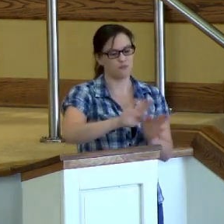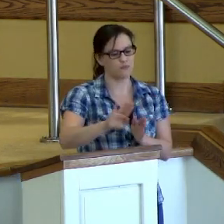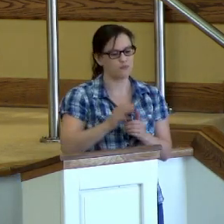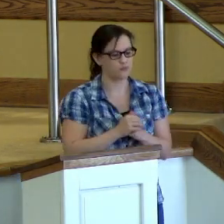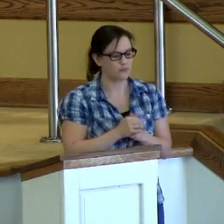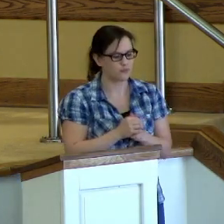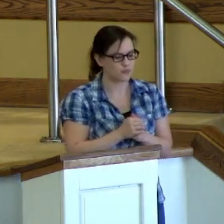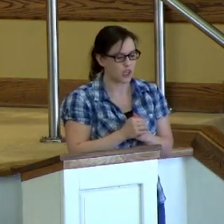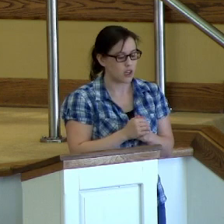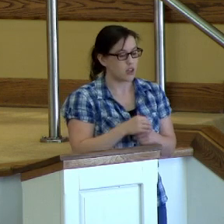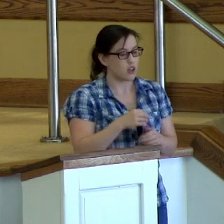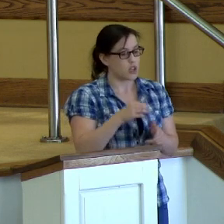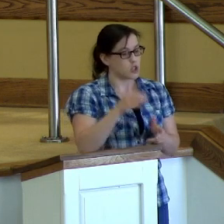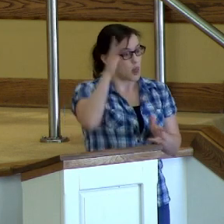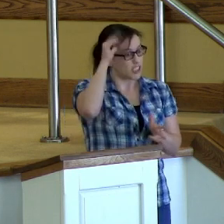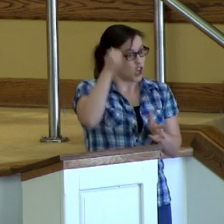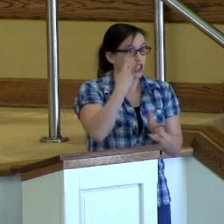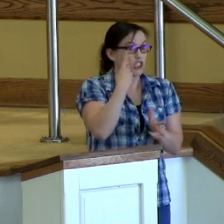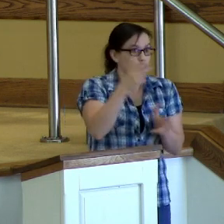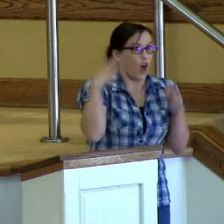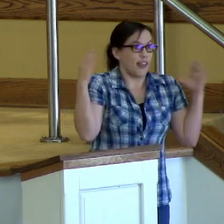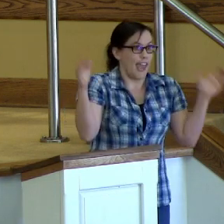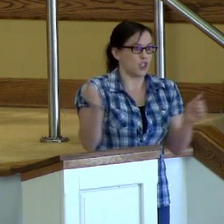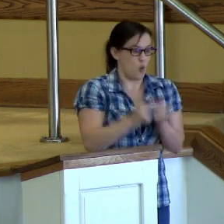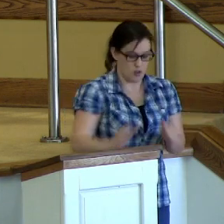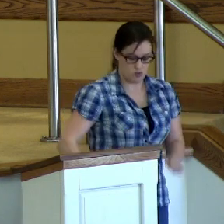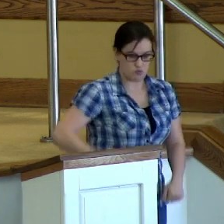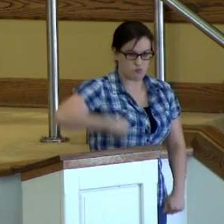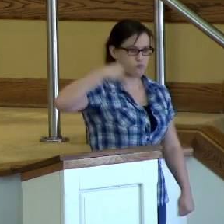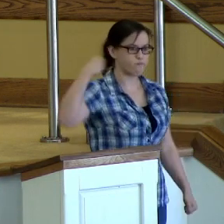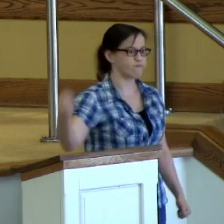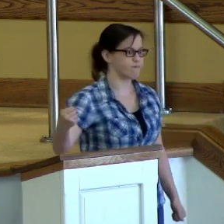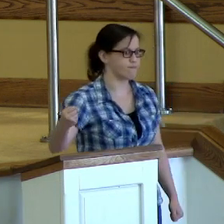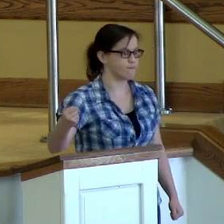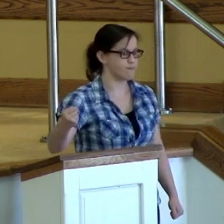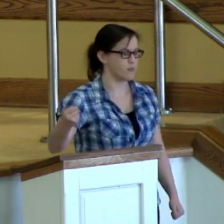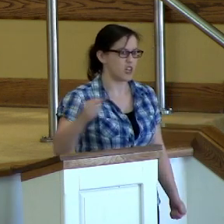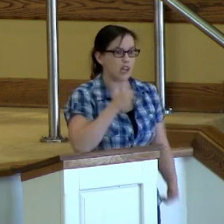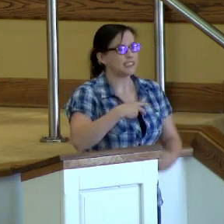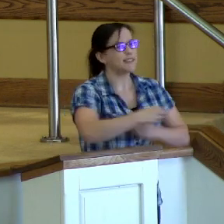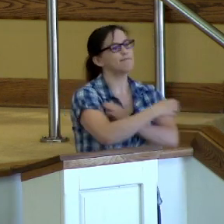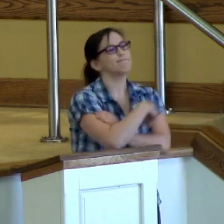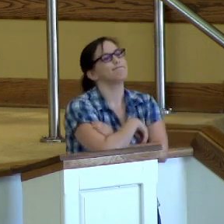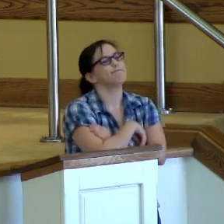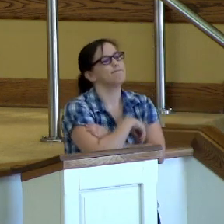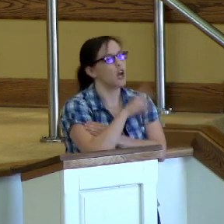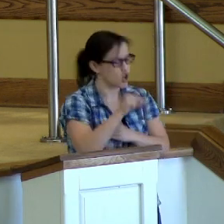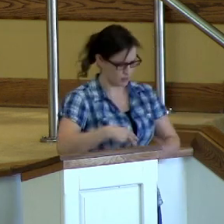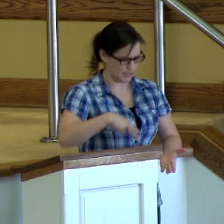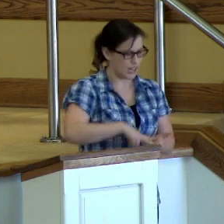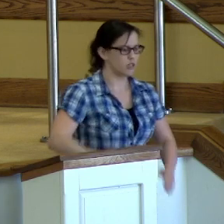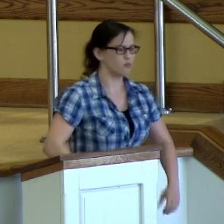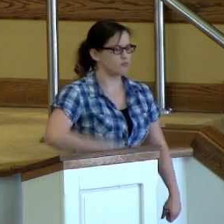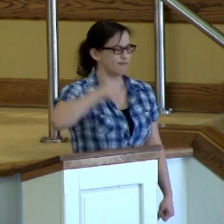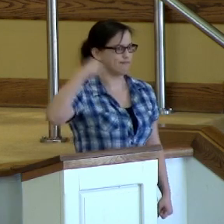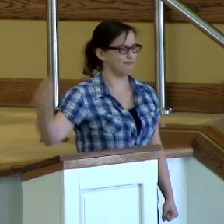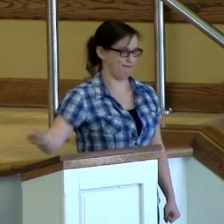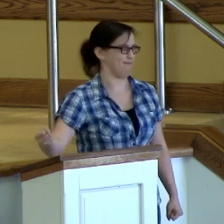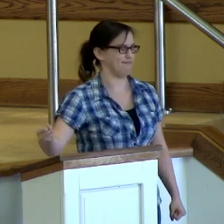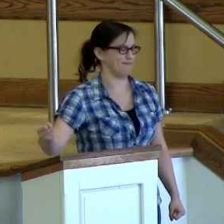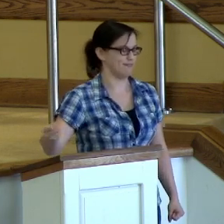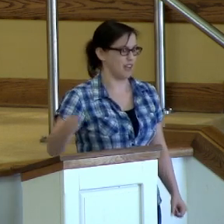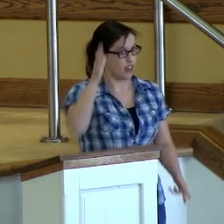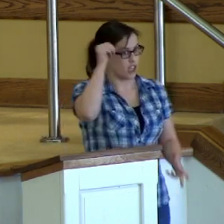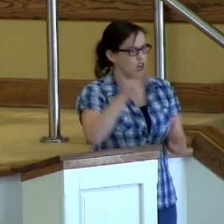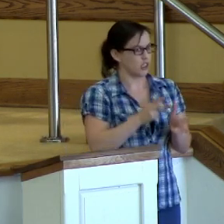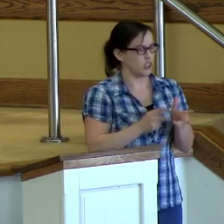angel of the Lord standing in the way and with his sword drawn. I mean, he wasn't just standing in the way, but he had his sword in his hand, and the ass turned aside and went